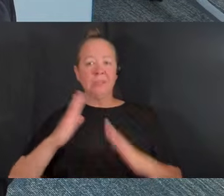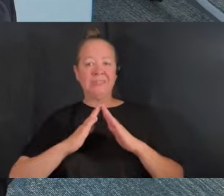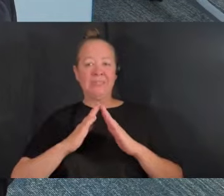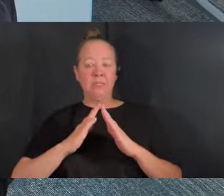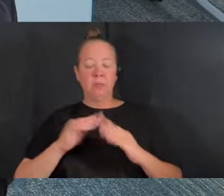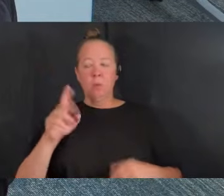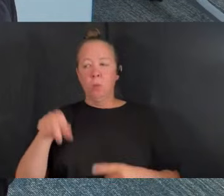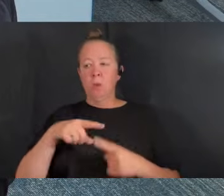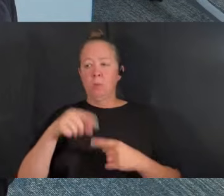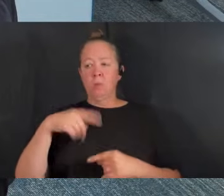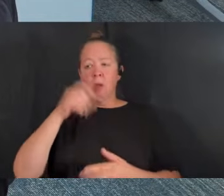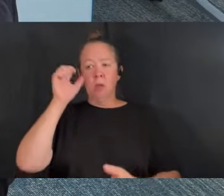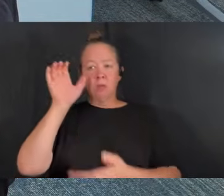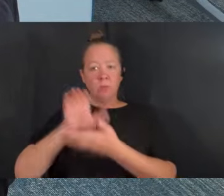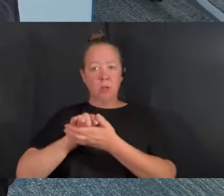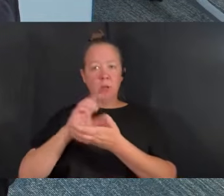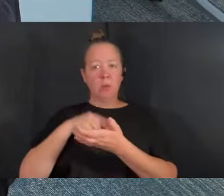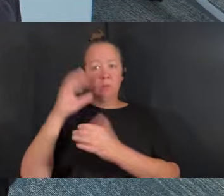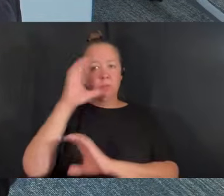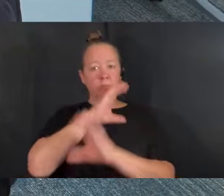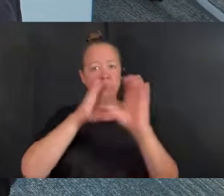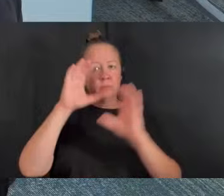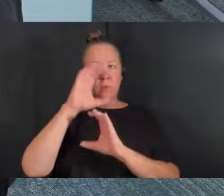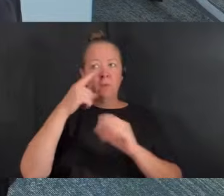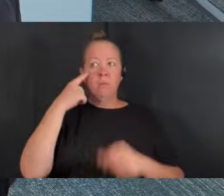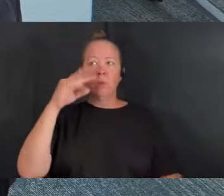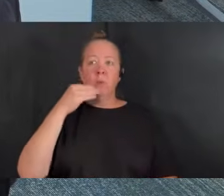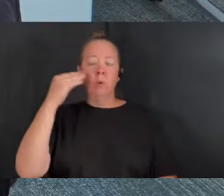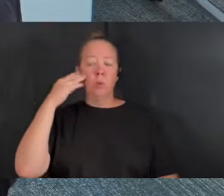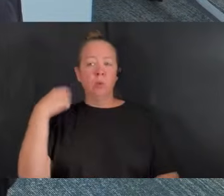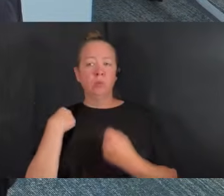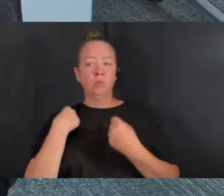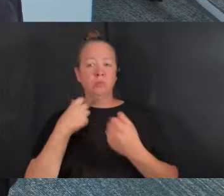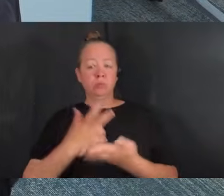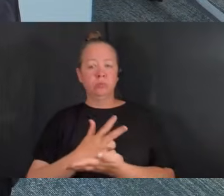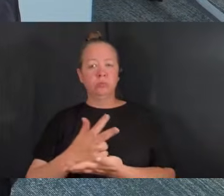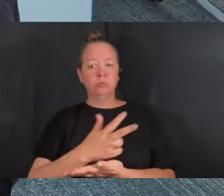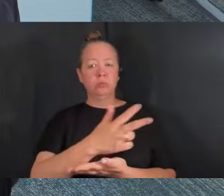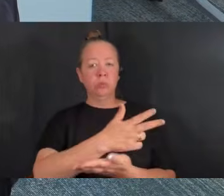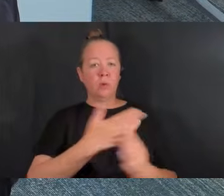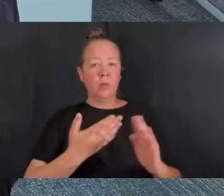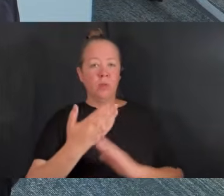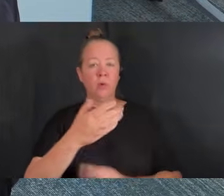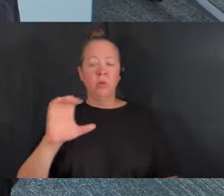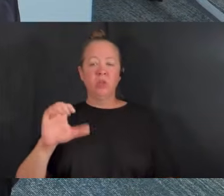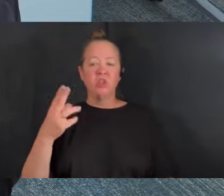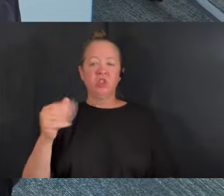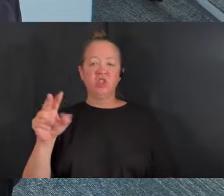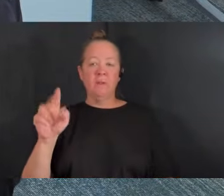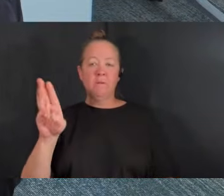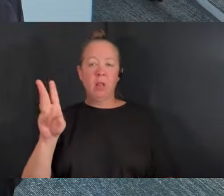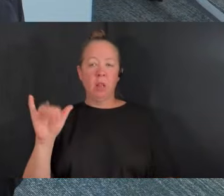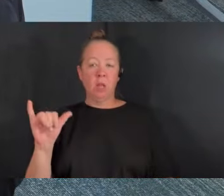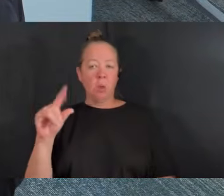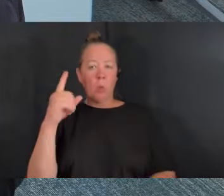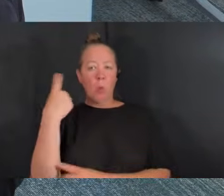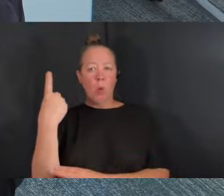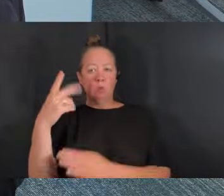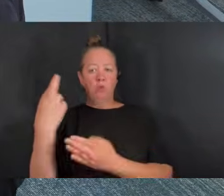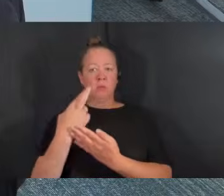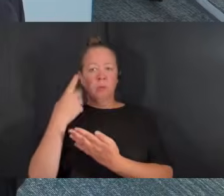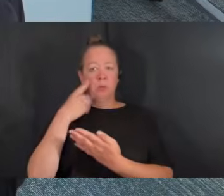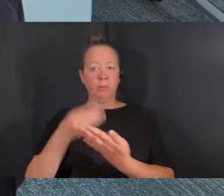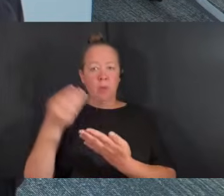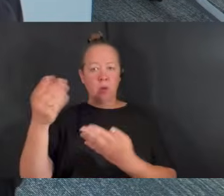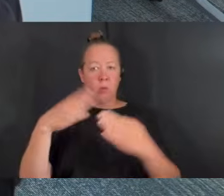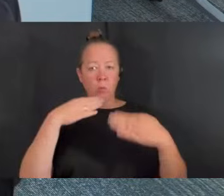homes and we drove through Cheverly, one of the reasons why we bought a home here was the diversity that we saw. So thanks to